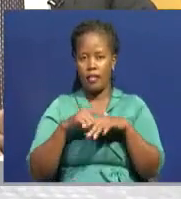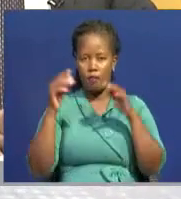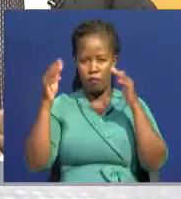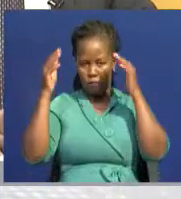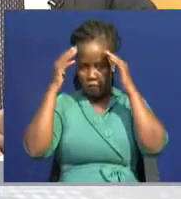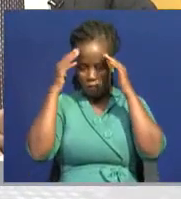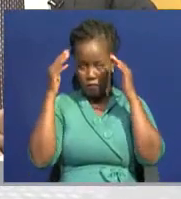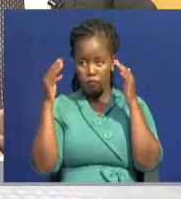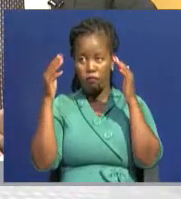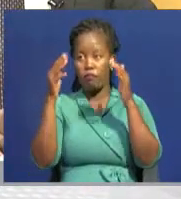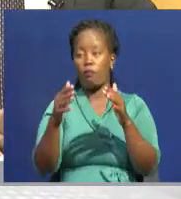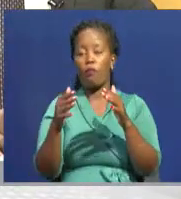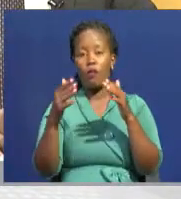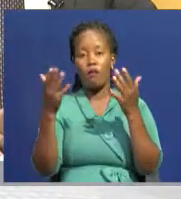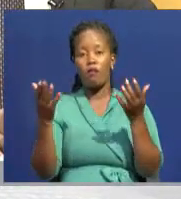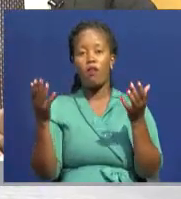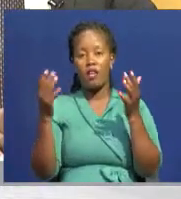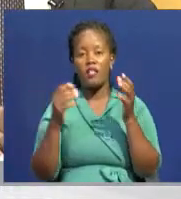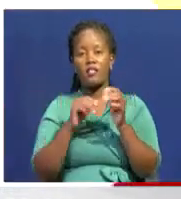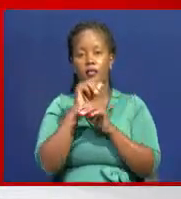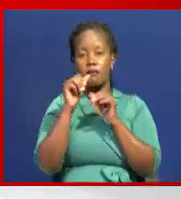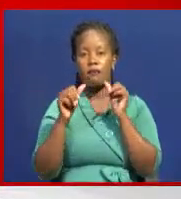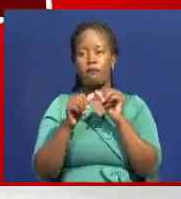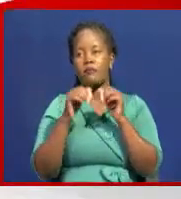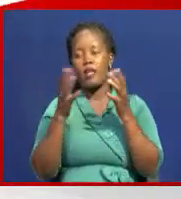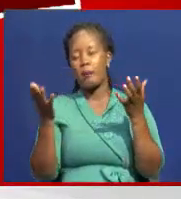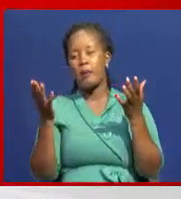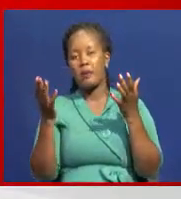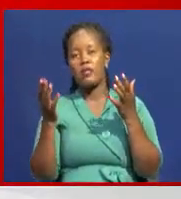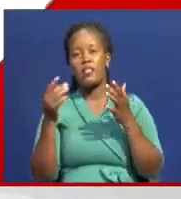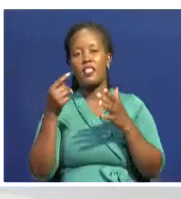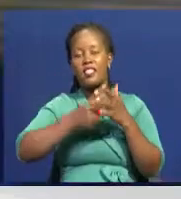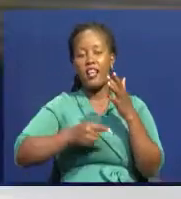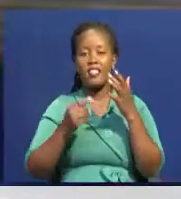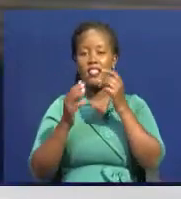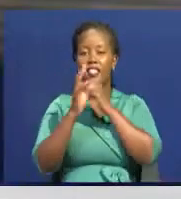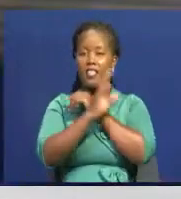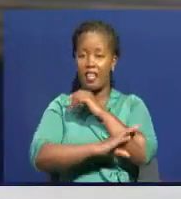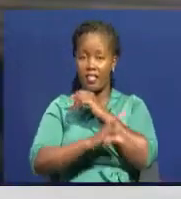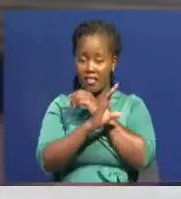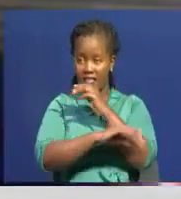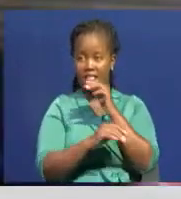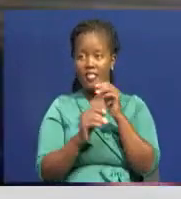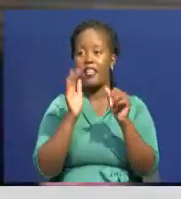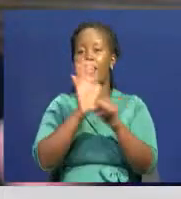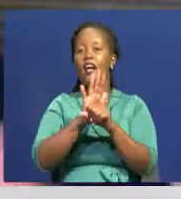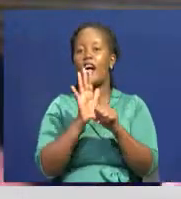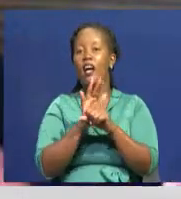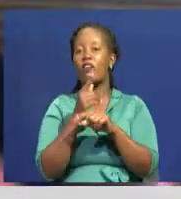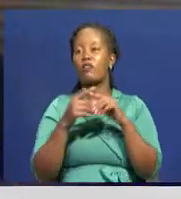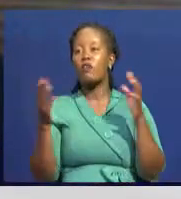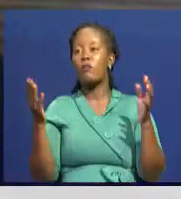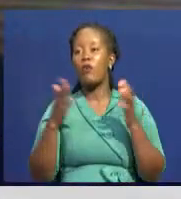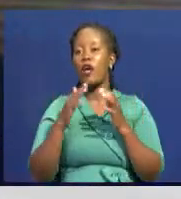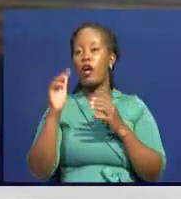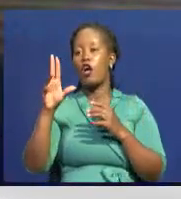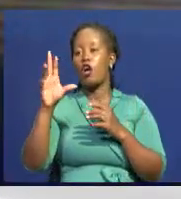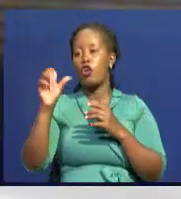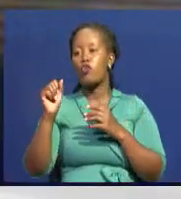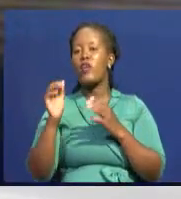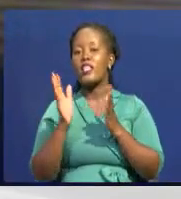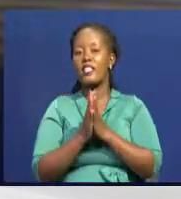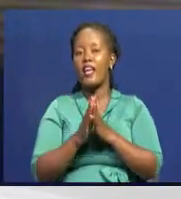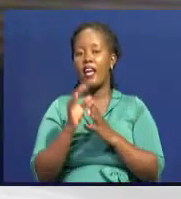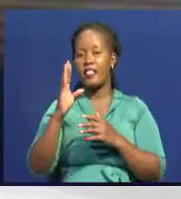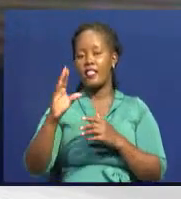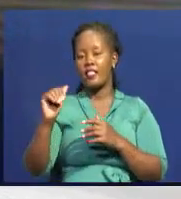look at the map on how remittances are done to the country, the majority of these remittances come from the US and Canada. I can tell